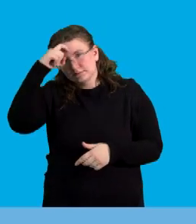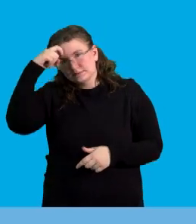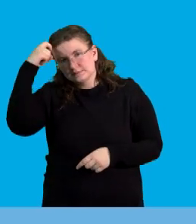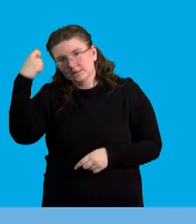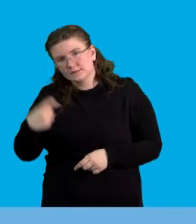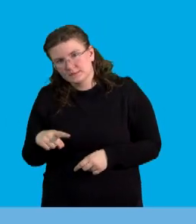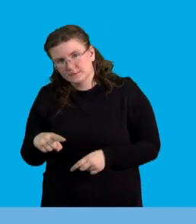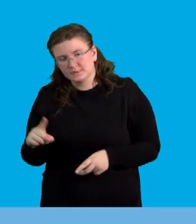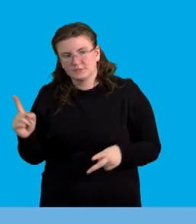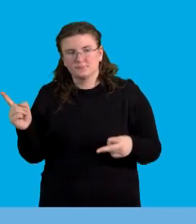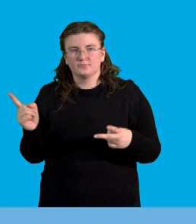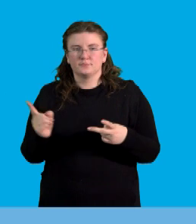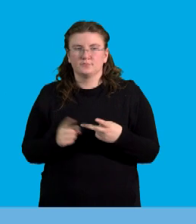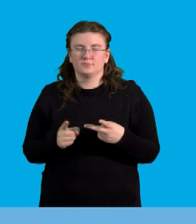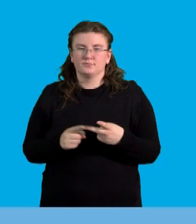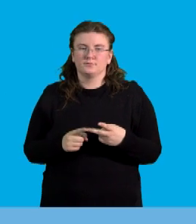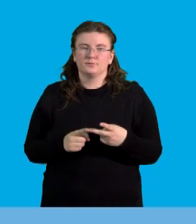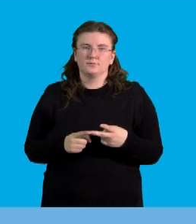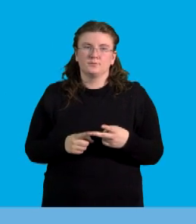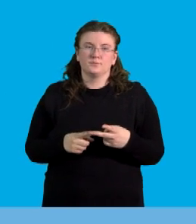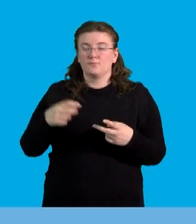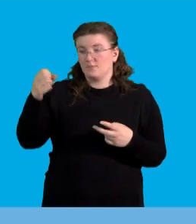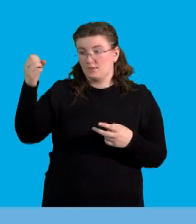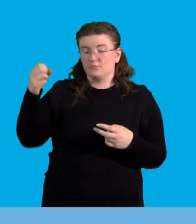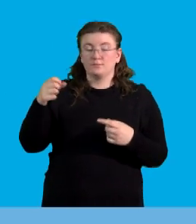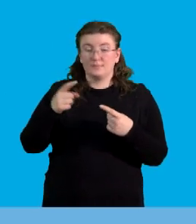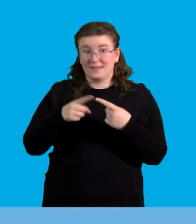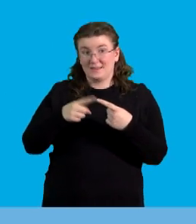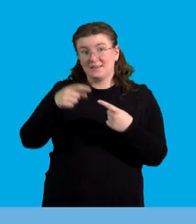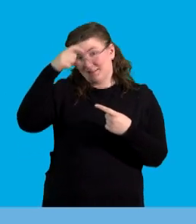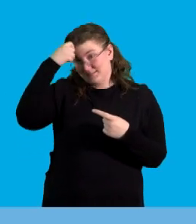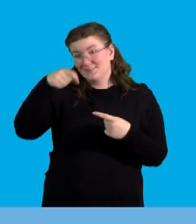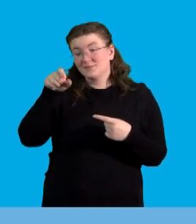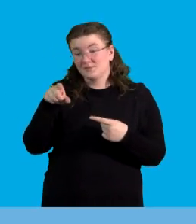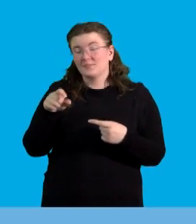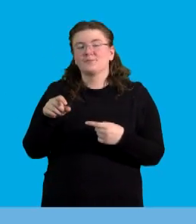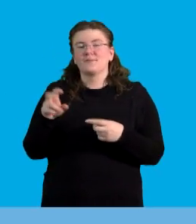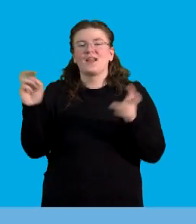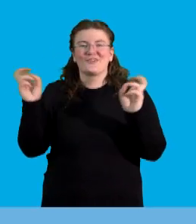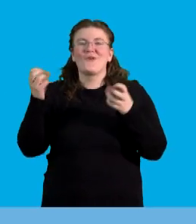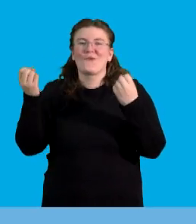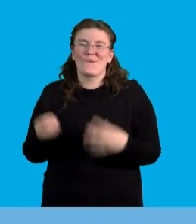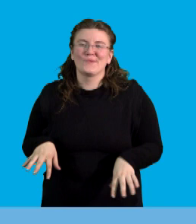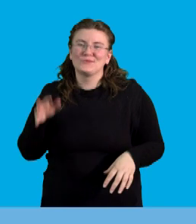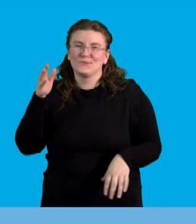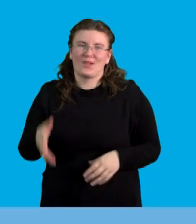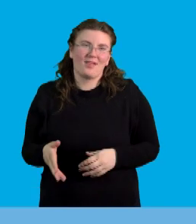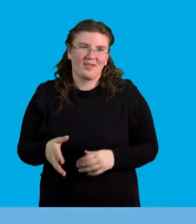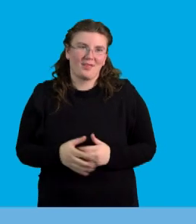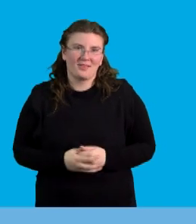to be produced as a byproduct, and that heat is going to be lost as energy in that